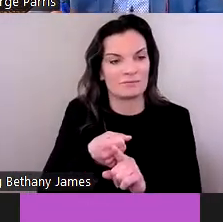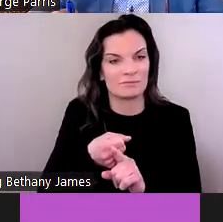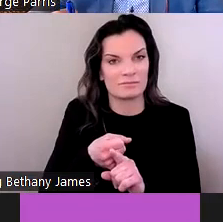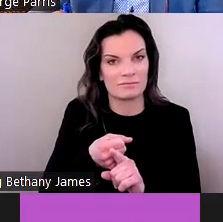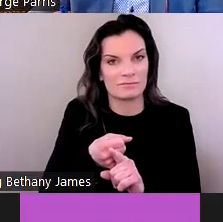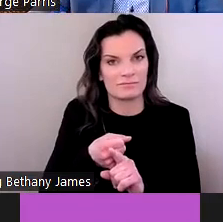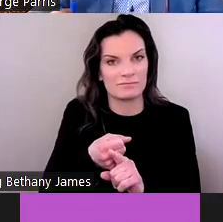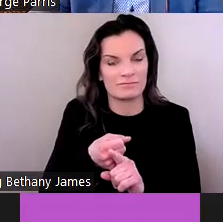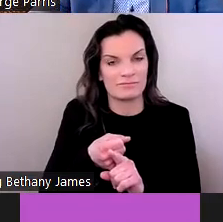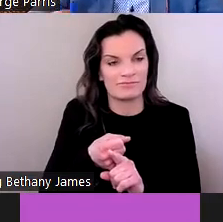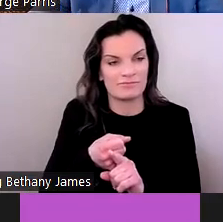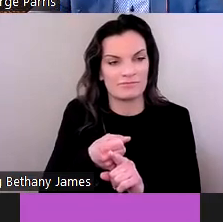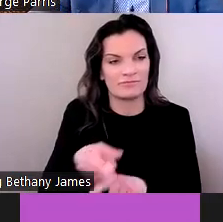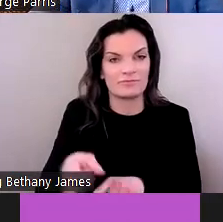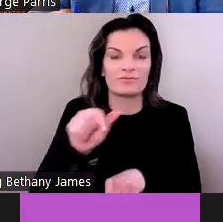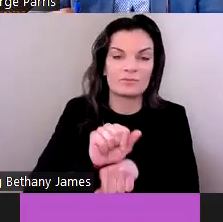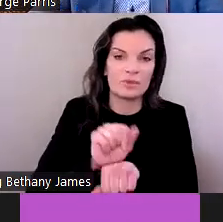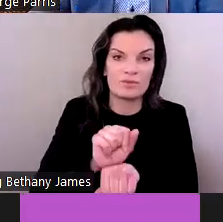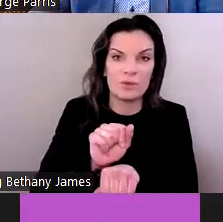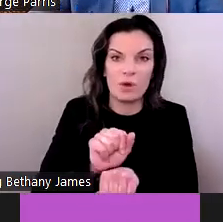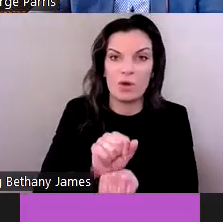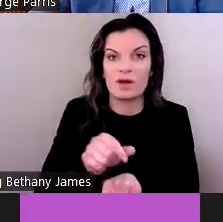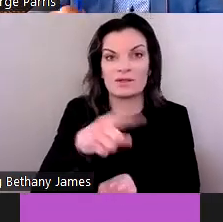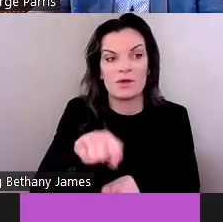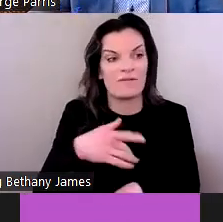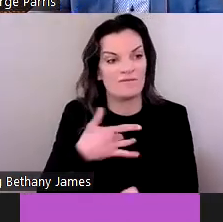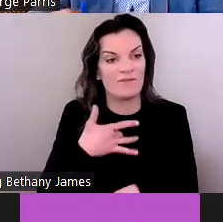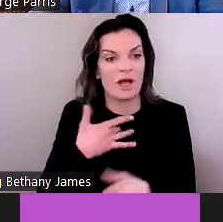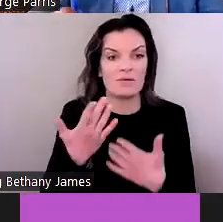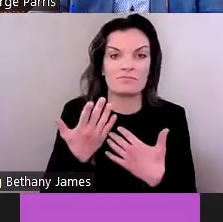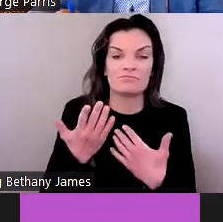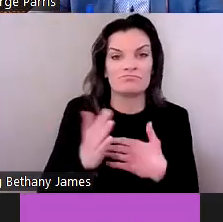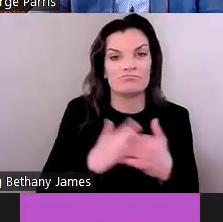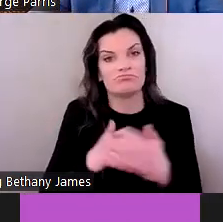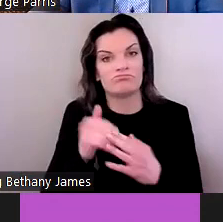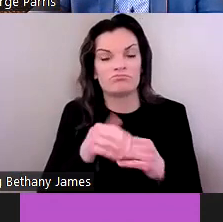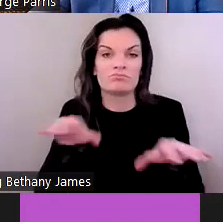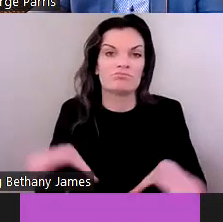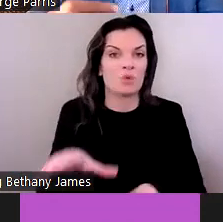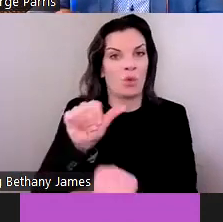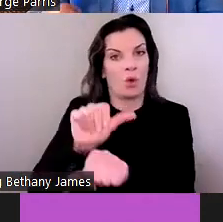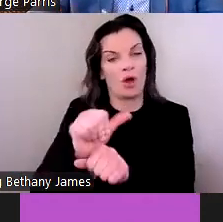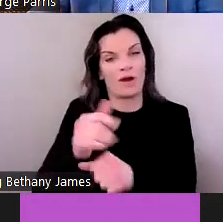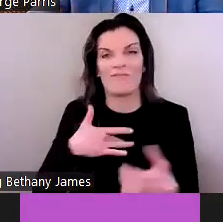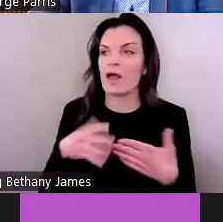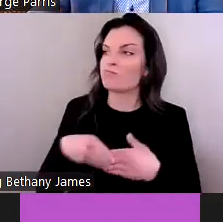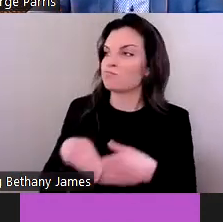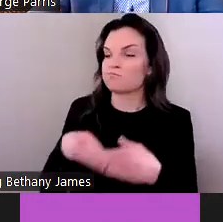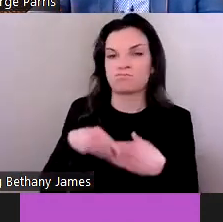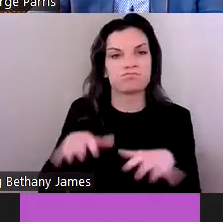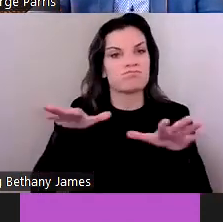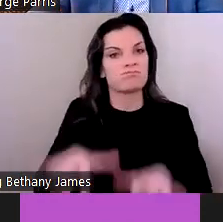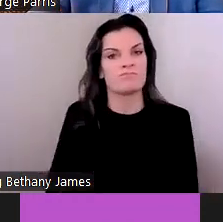on employees in terms of their ability to function effectively and to be able to do the job well. 38%